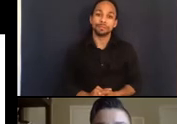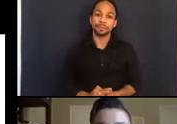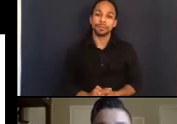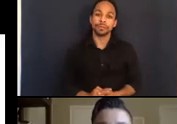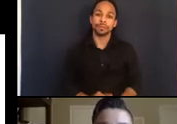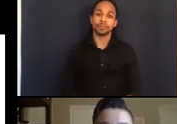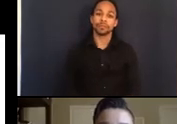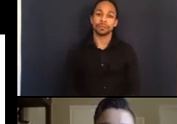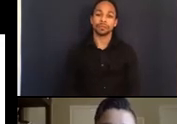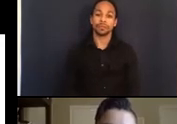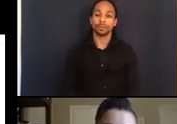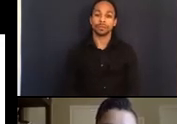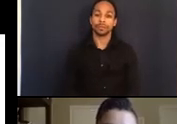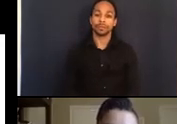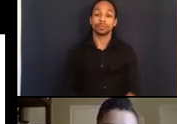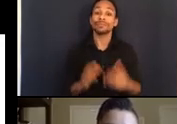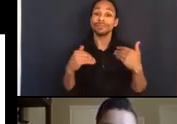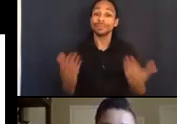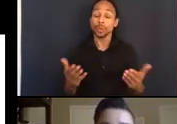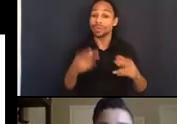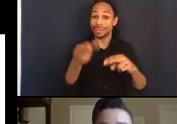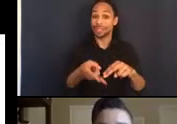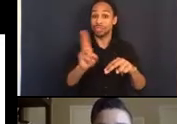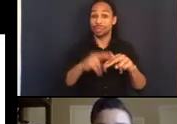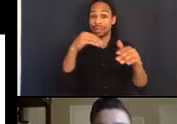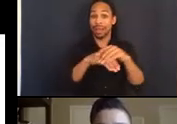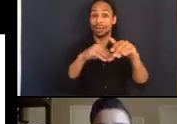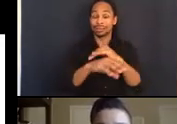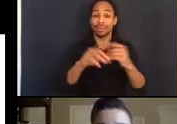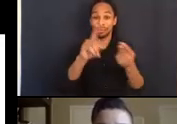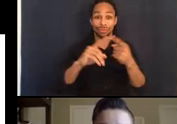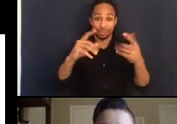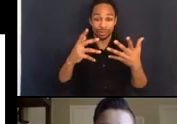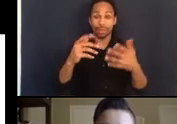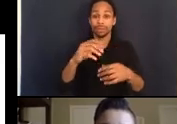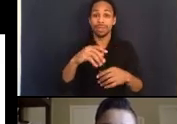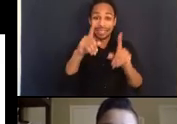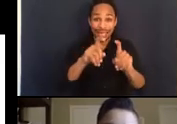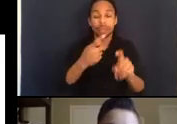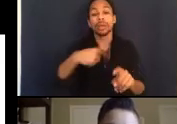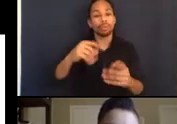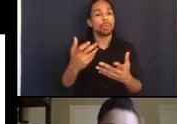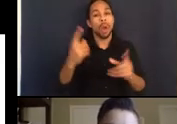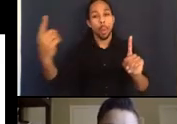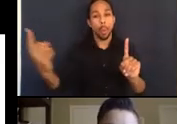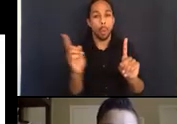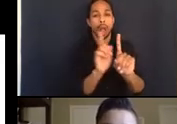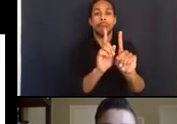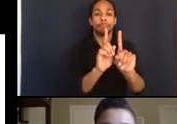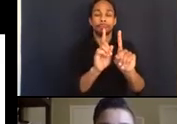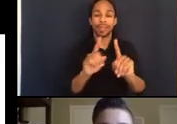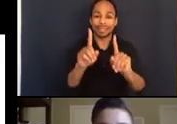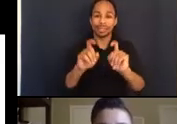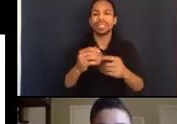So to increase access to testing, we've been working on having walk-up testing for those who don't have private vehicles.